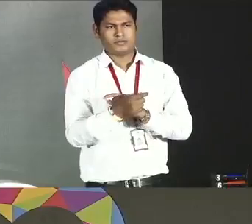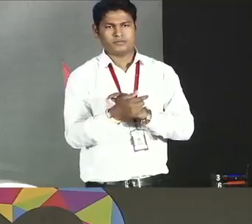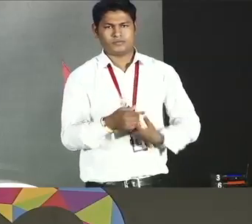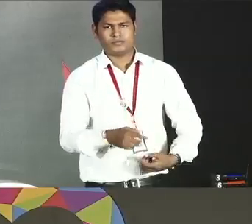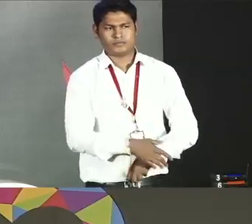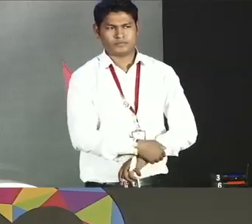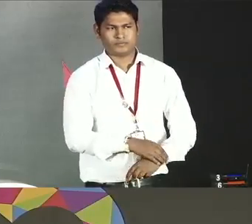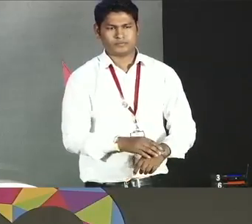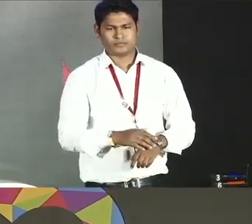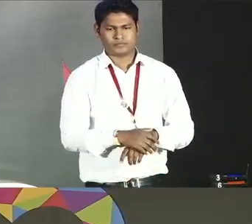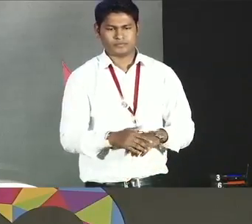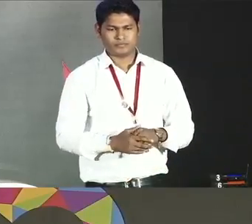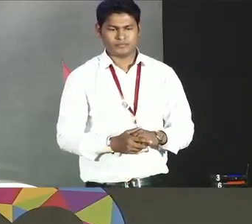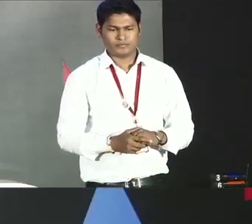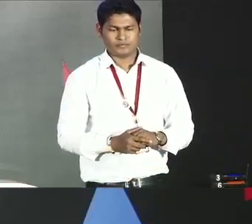worse.